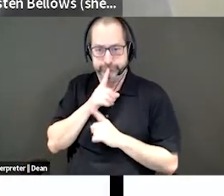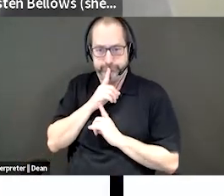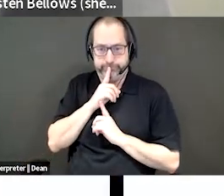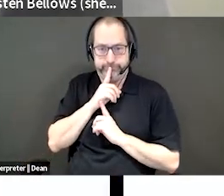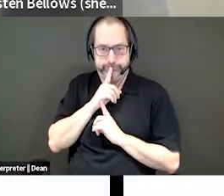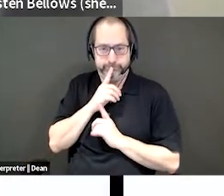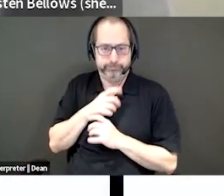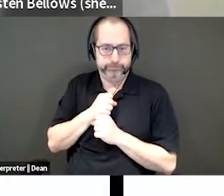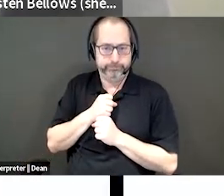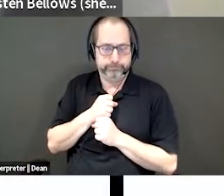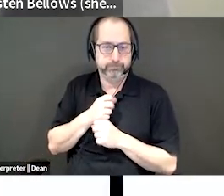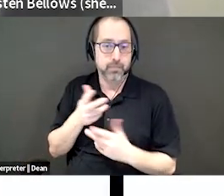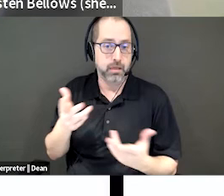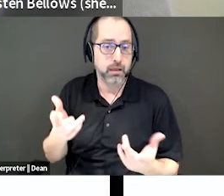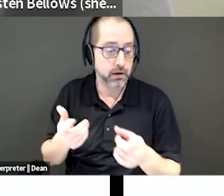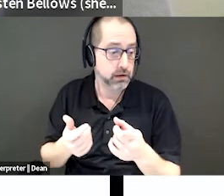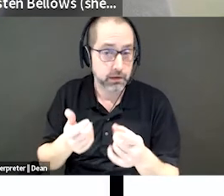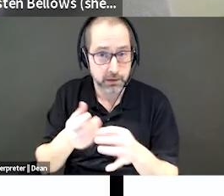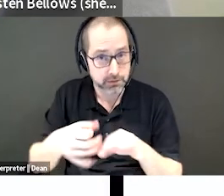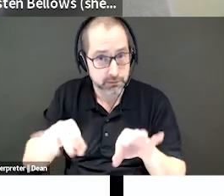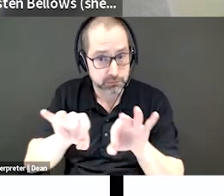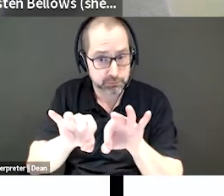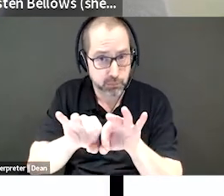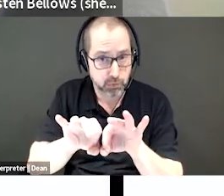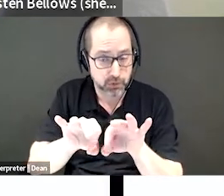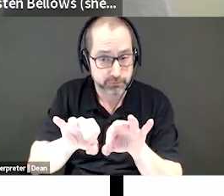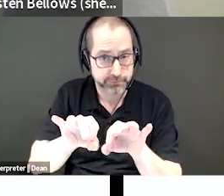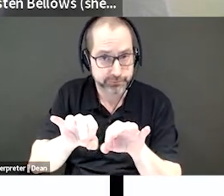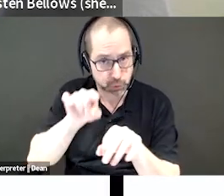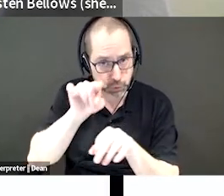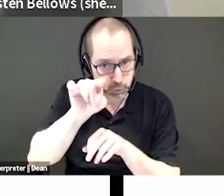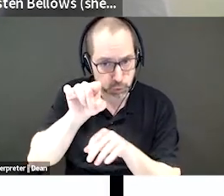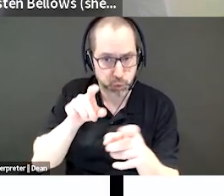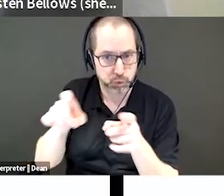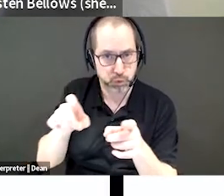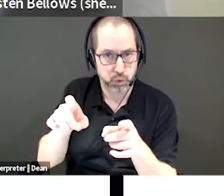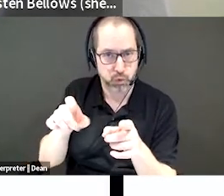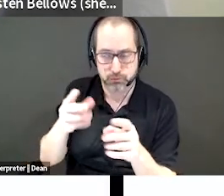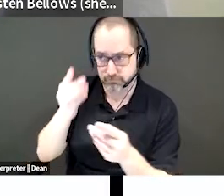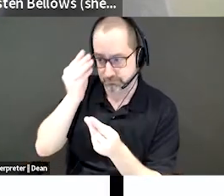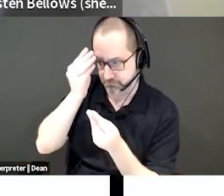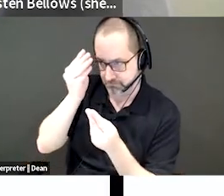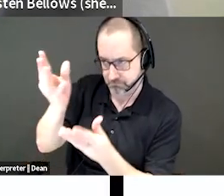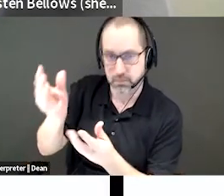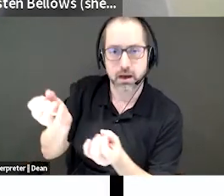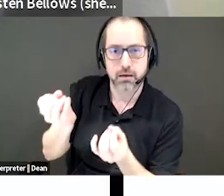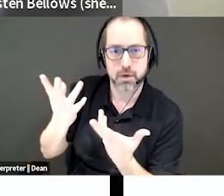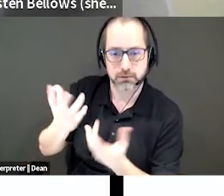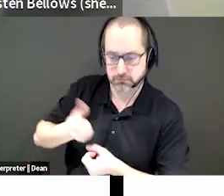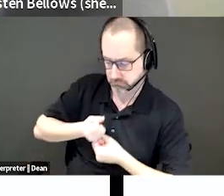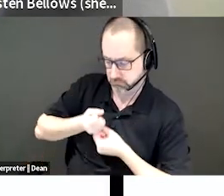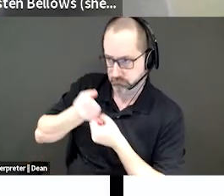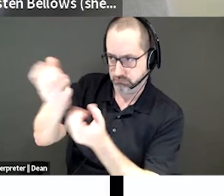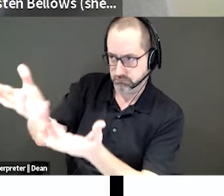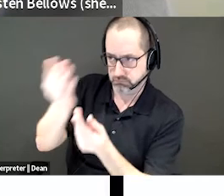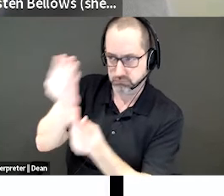So the most important thing to remember is that you are in control of how much you tell. And that's from Sean